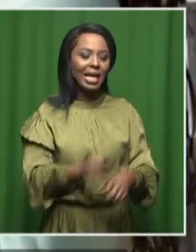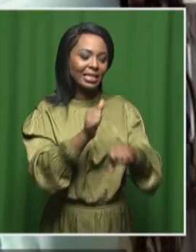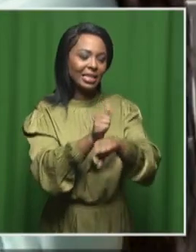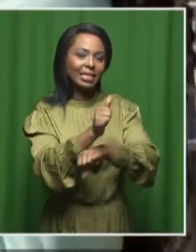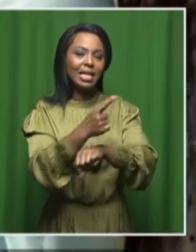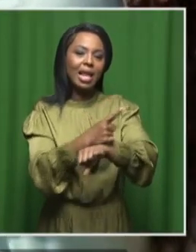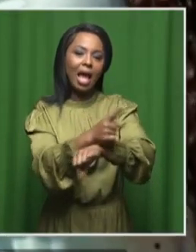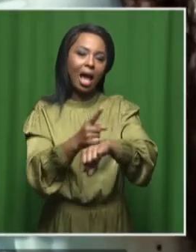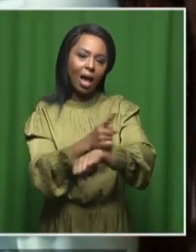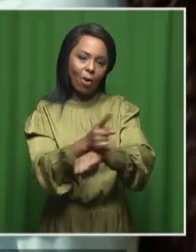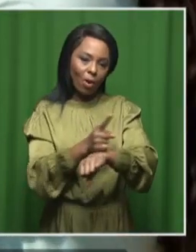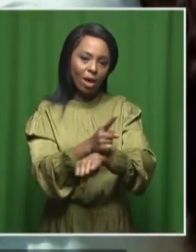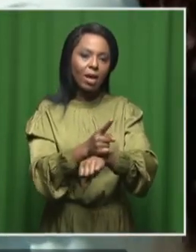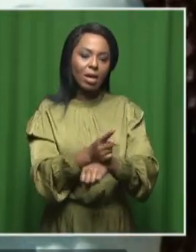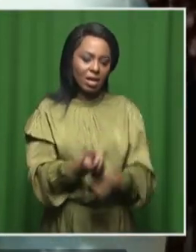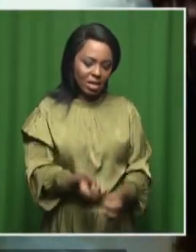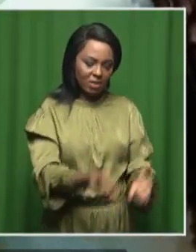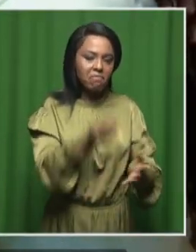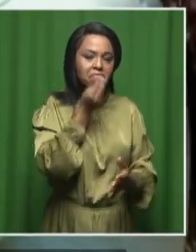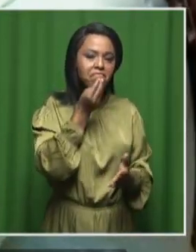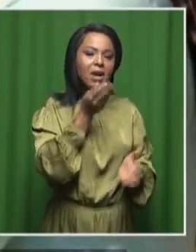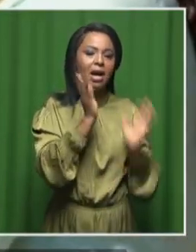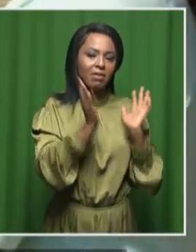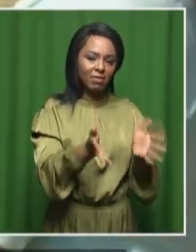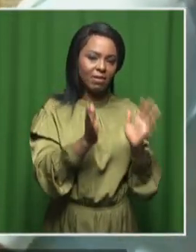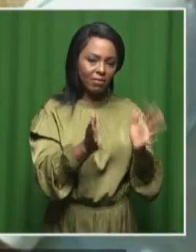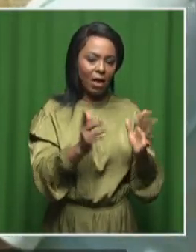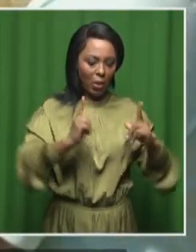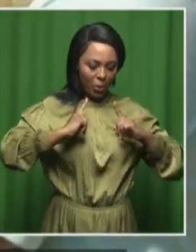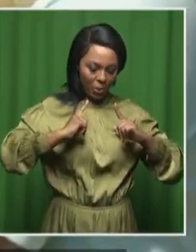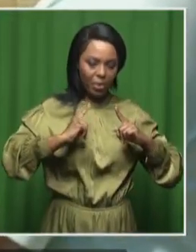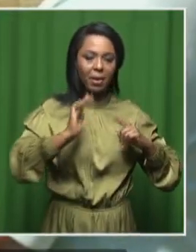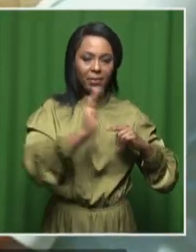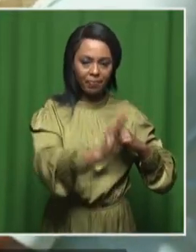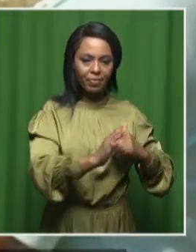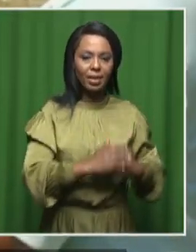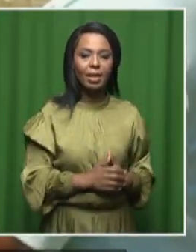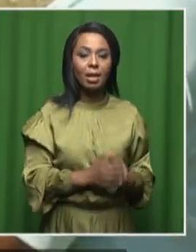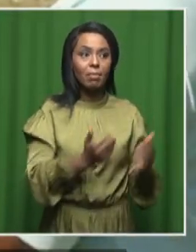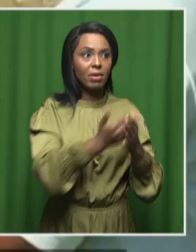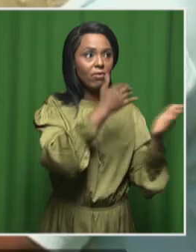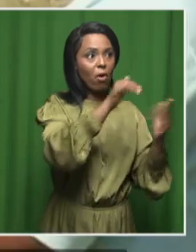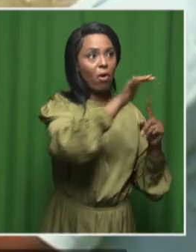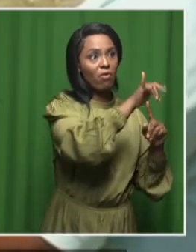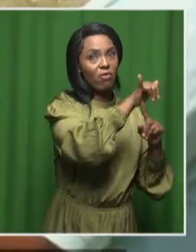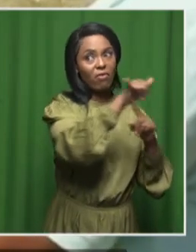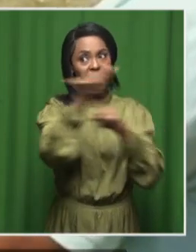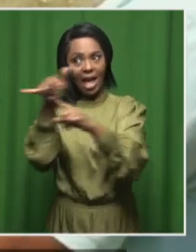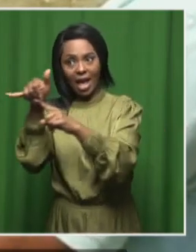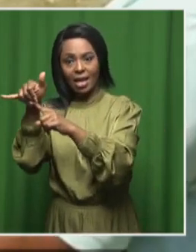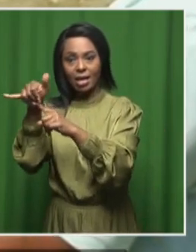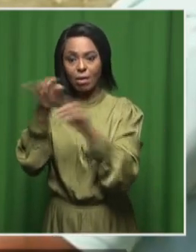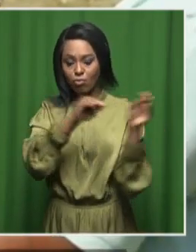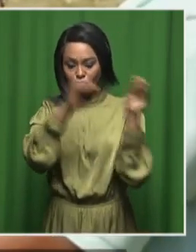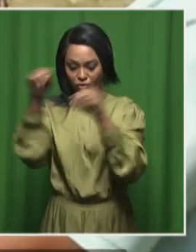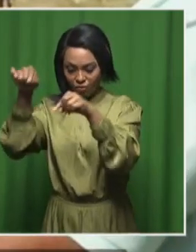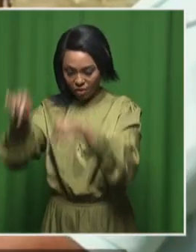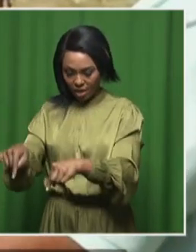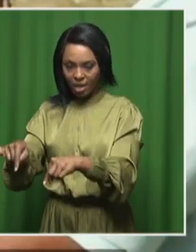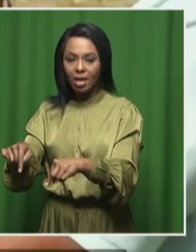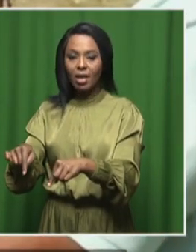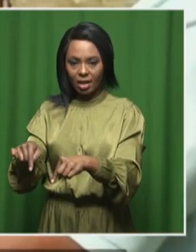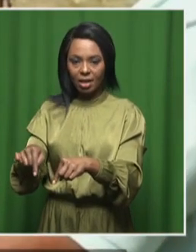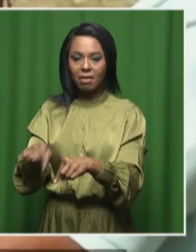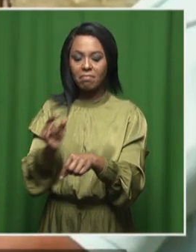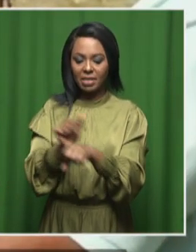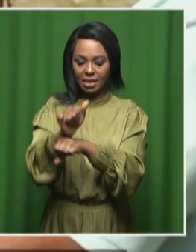Doha, so they get some food. They get some food before they fly. And as you know, wild animals, like especially lions, in the nature, they